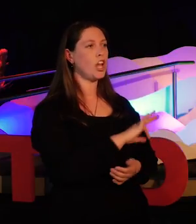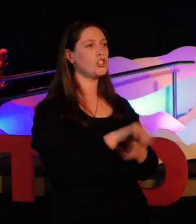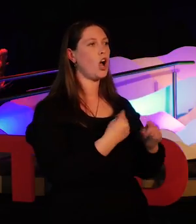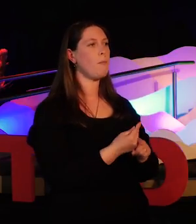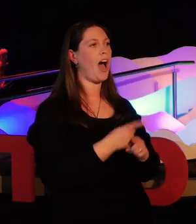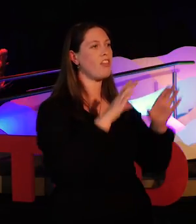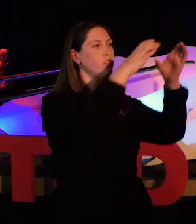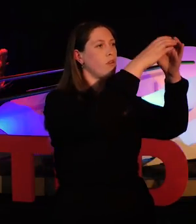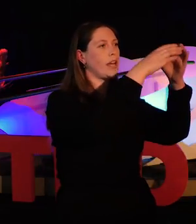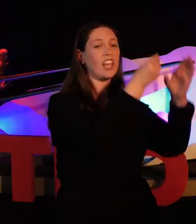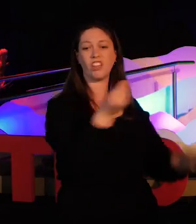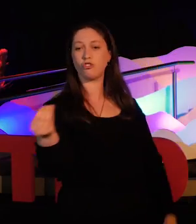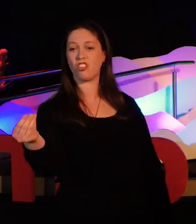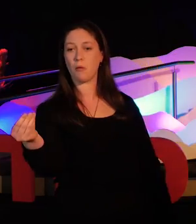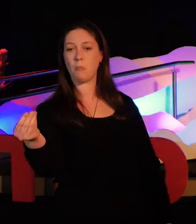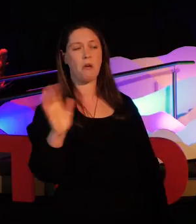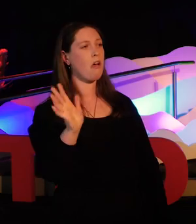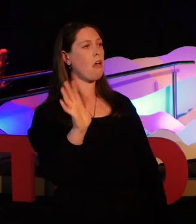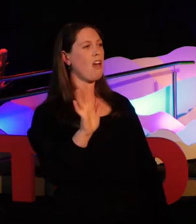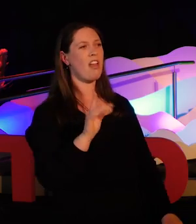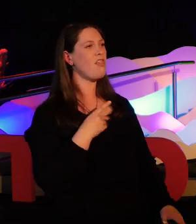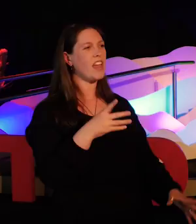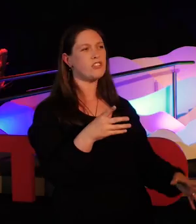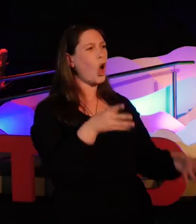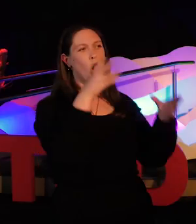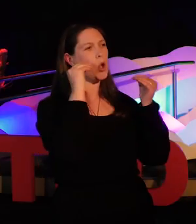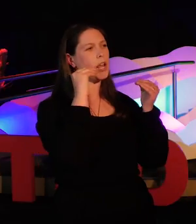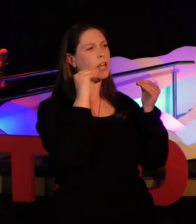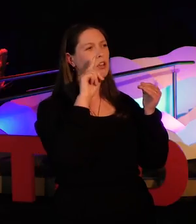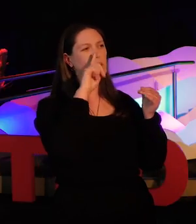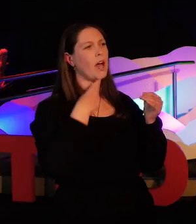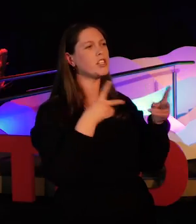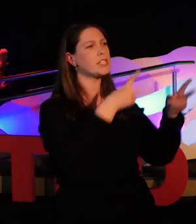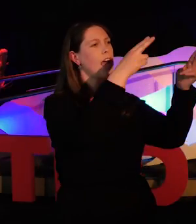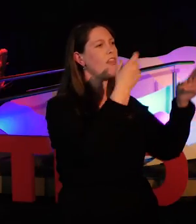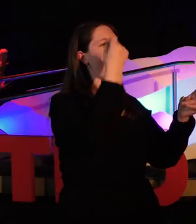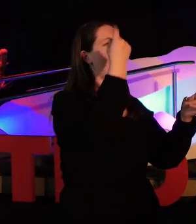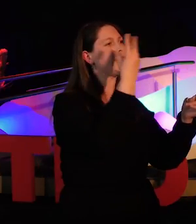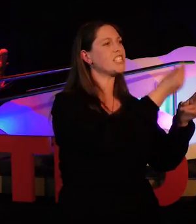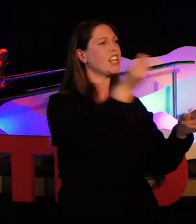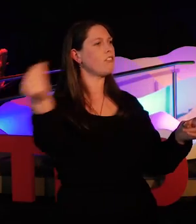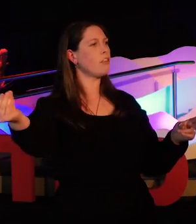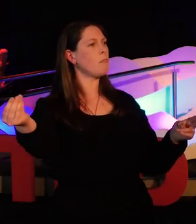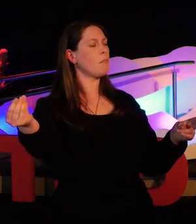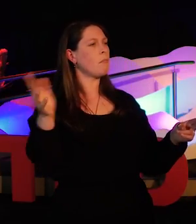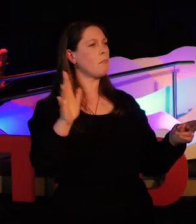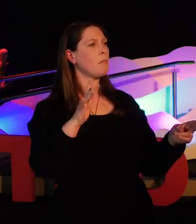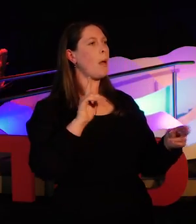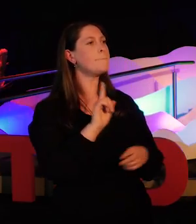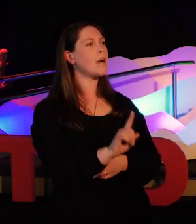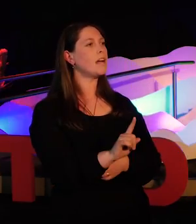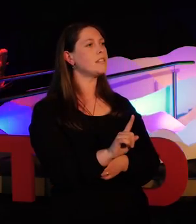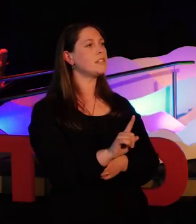ring and giving it to this group, because that's not learning, that's a cut and paste. So it's about increasing